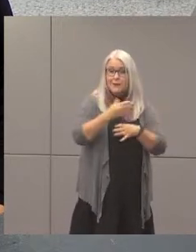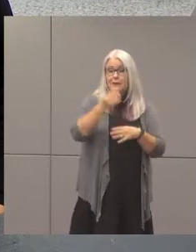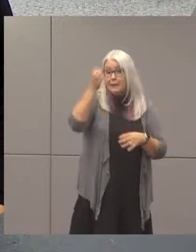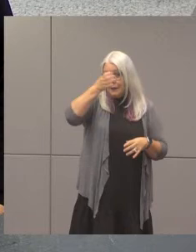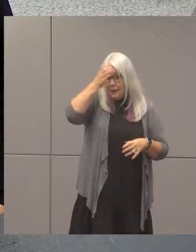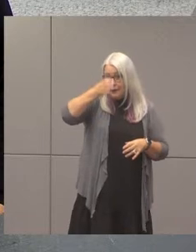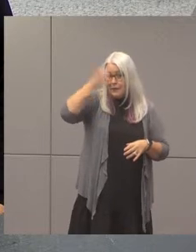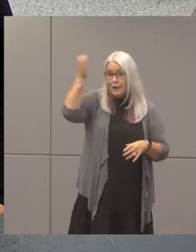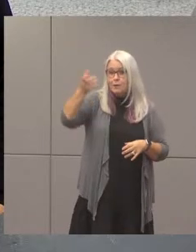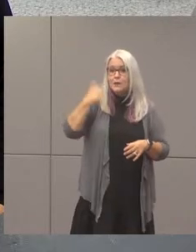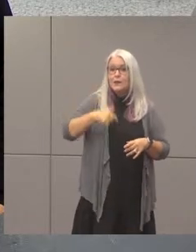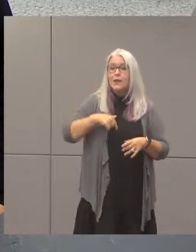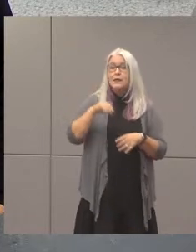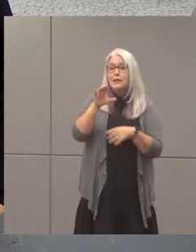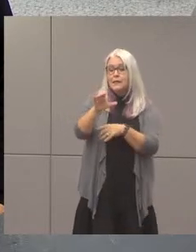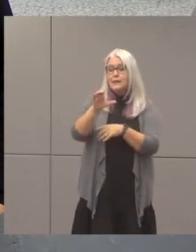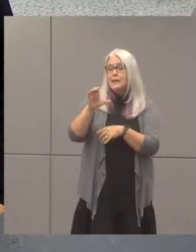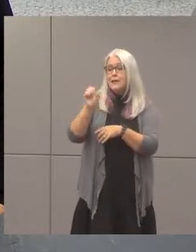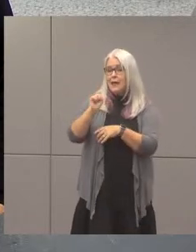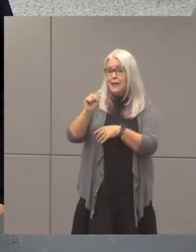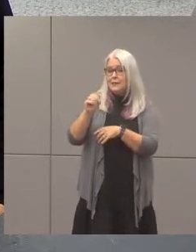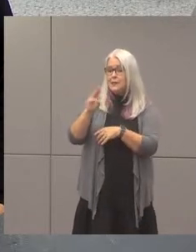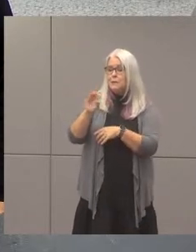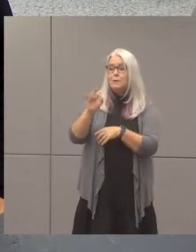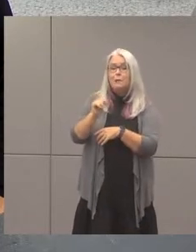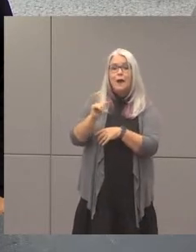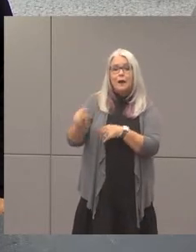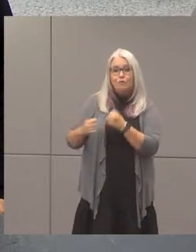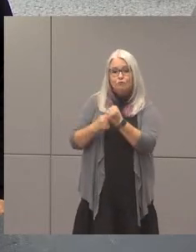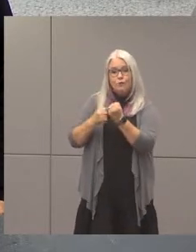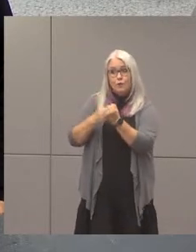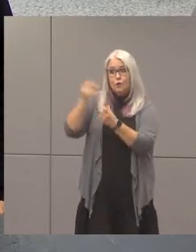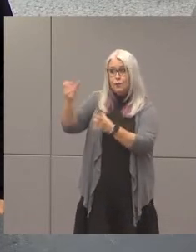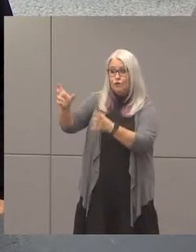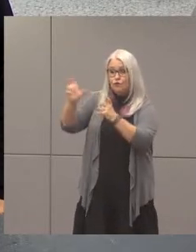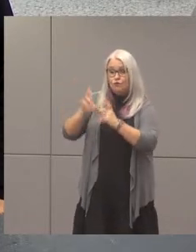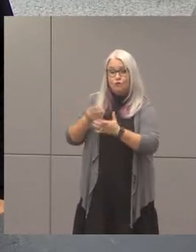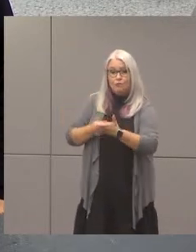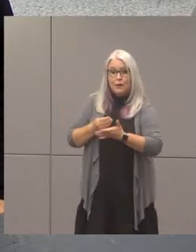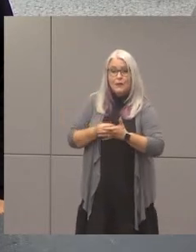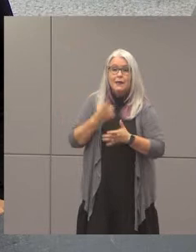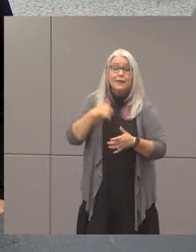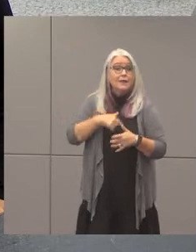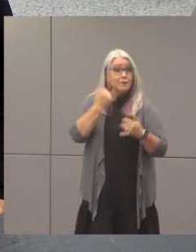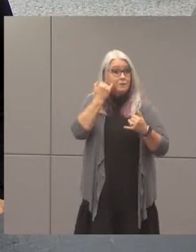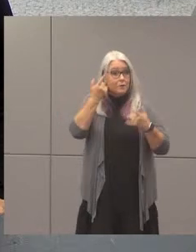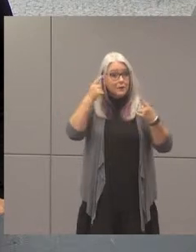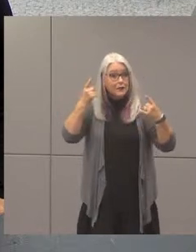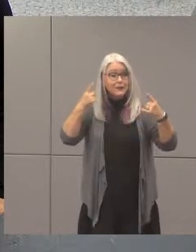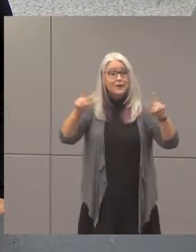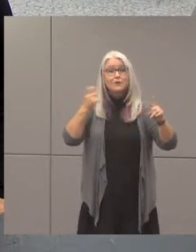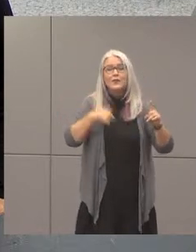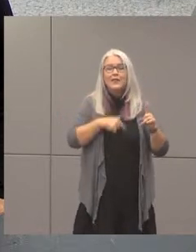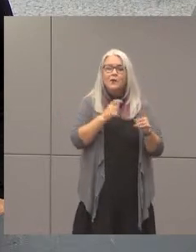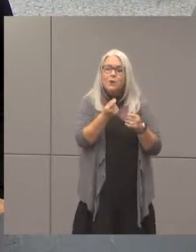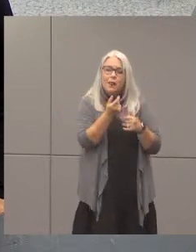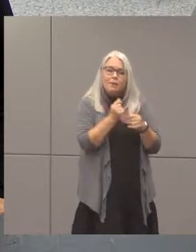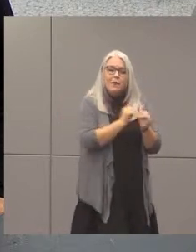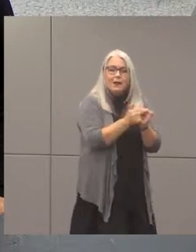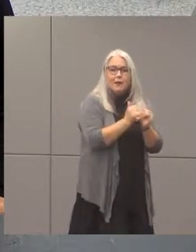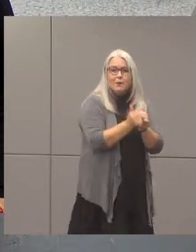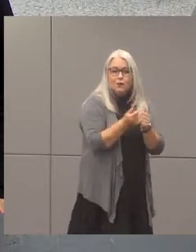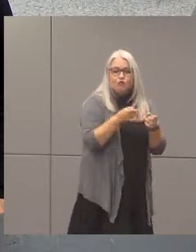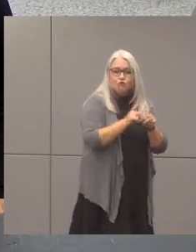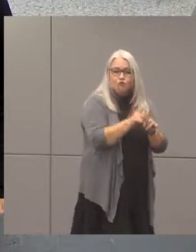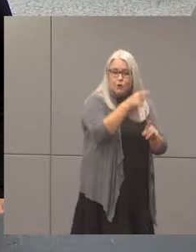funded by the CS Mott Foundation, and those students who are successful, they actually do a little pitch competition, and those